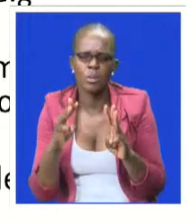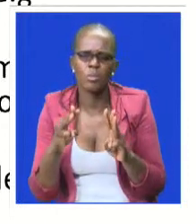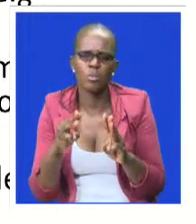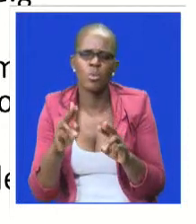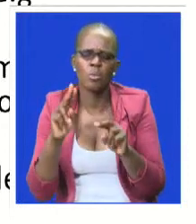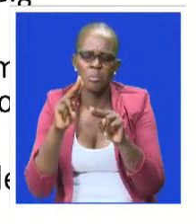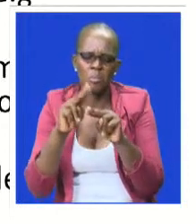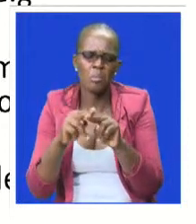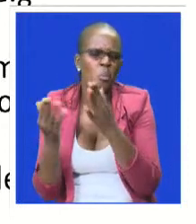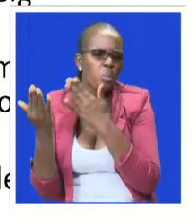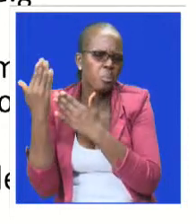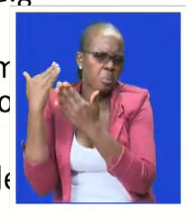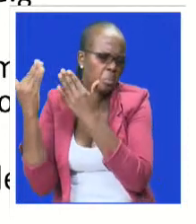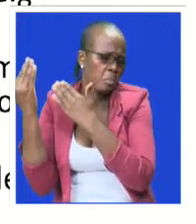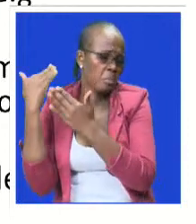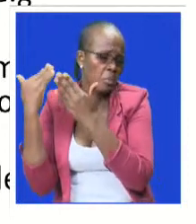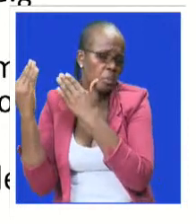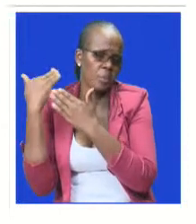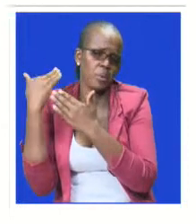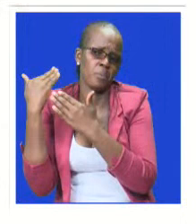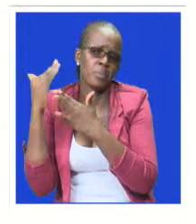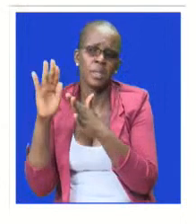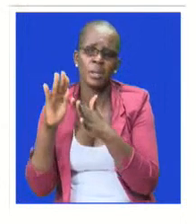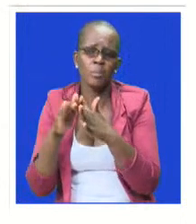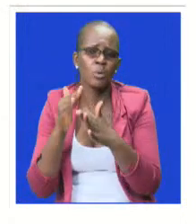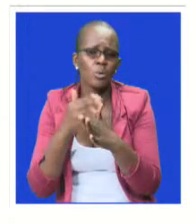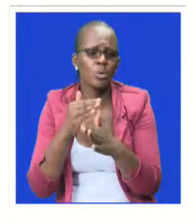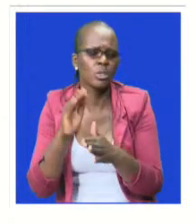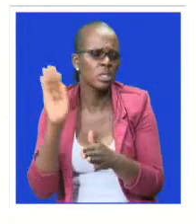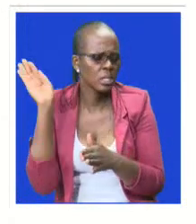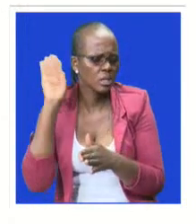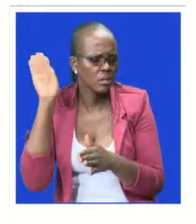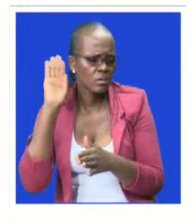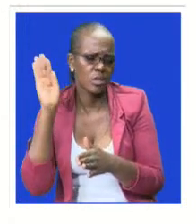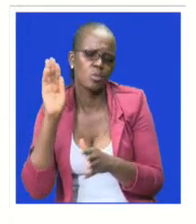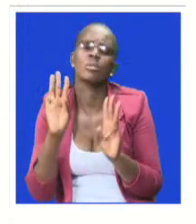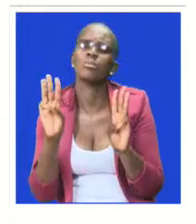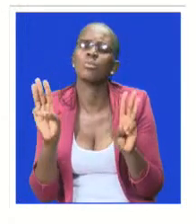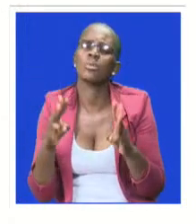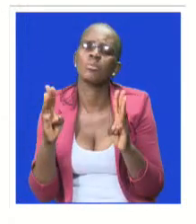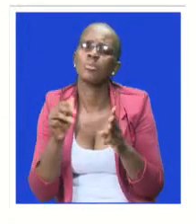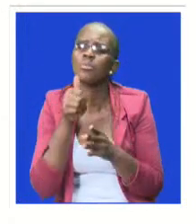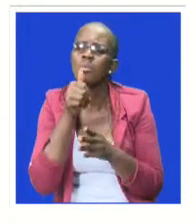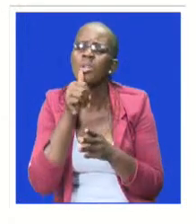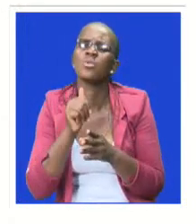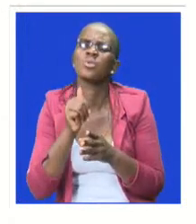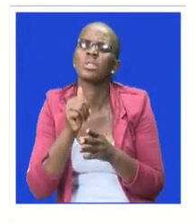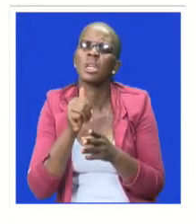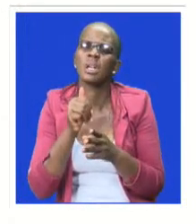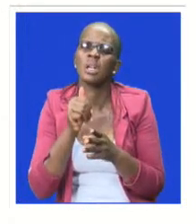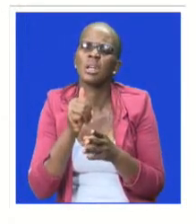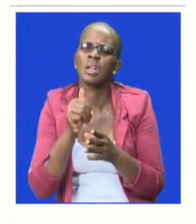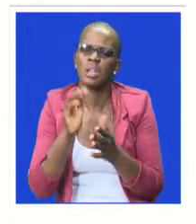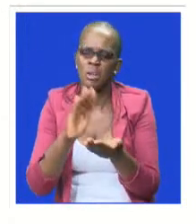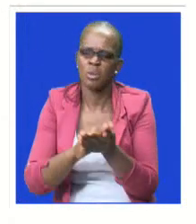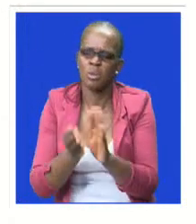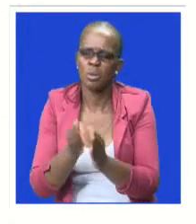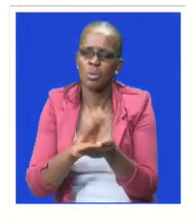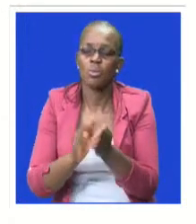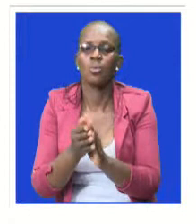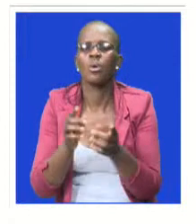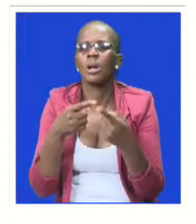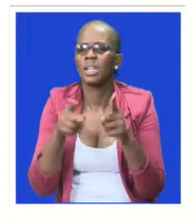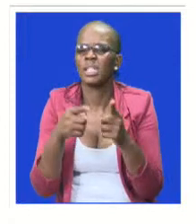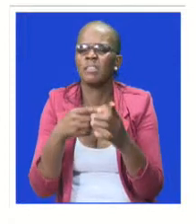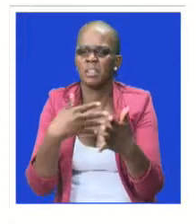used tools made out of stones. Okay, now we are talking about